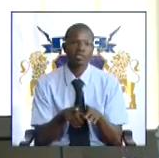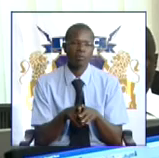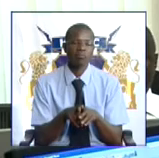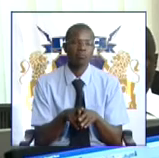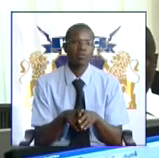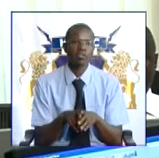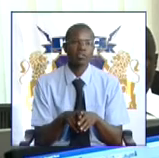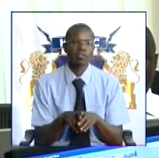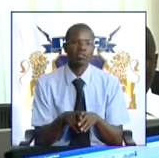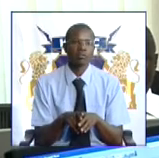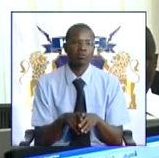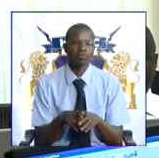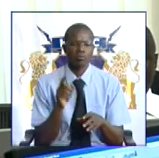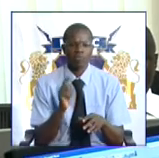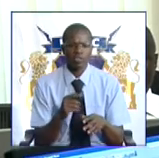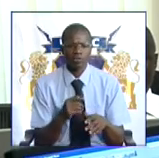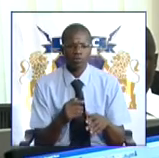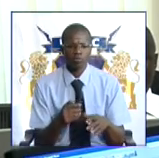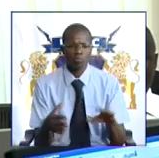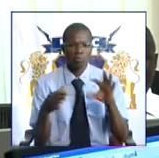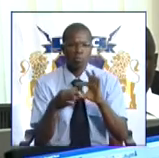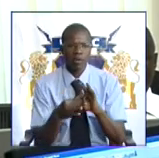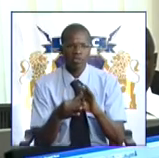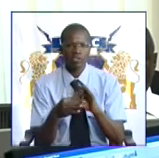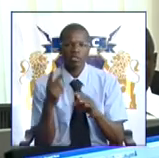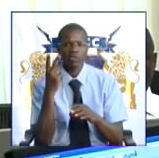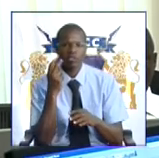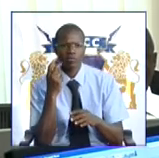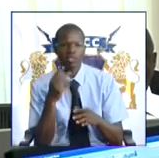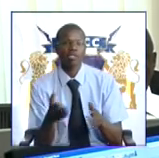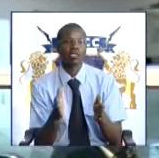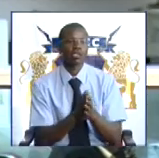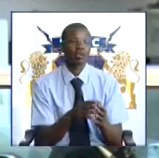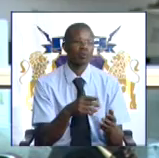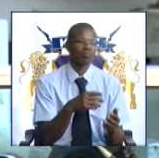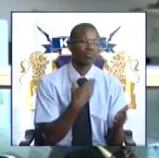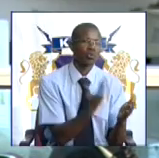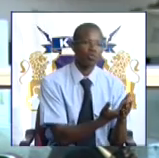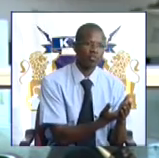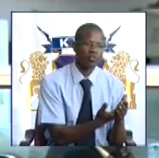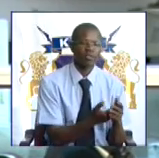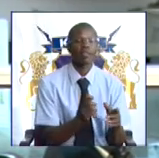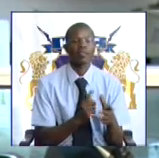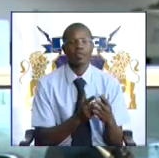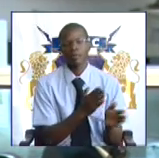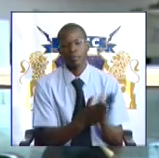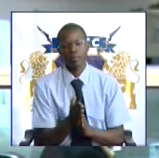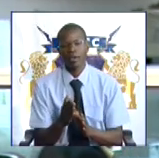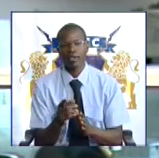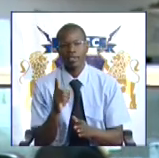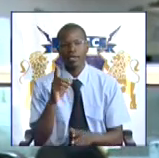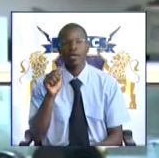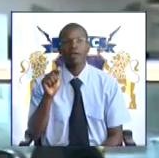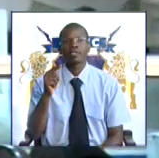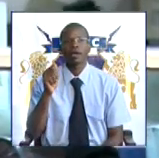allegations that have been obtained, prepare data into meaningful narrative or graphic presentations,